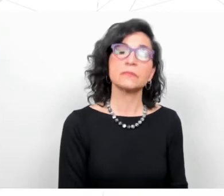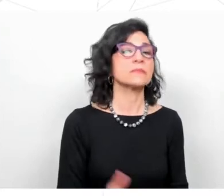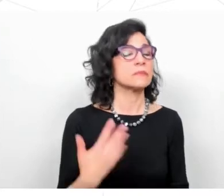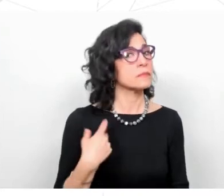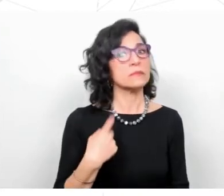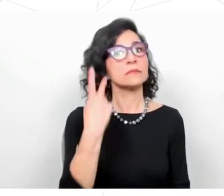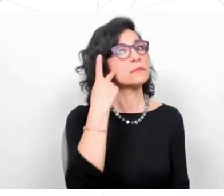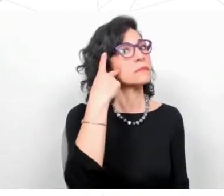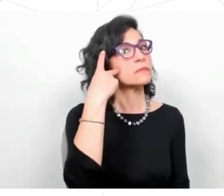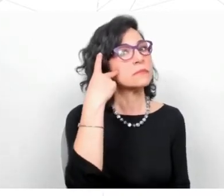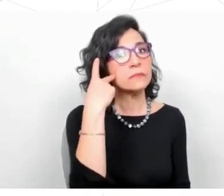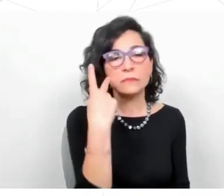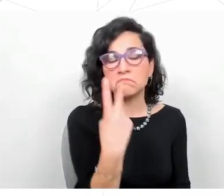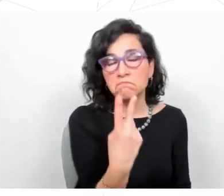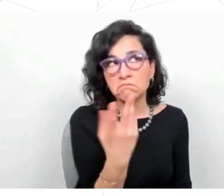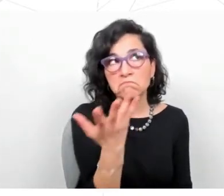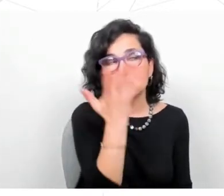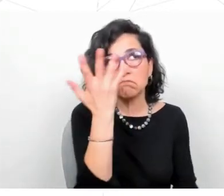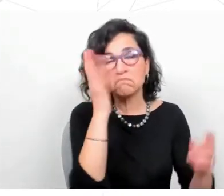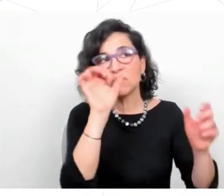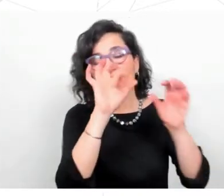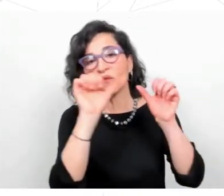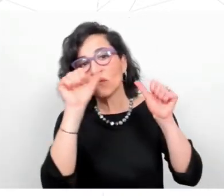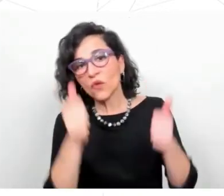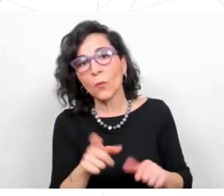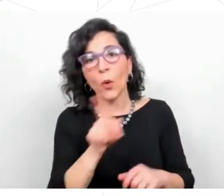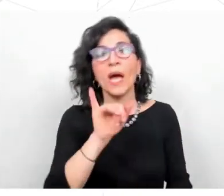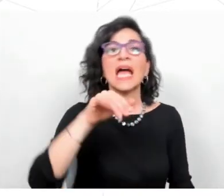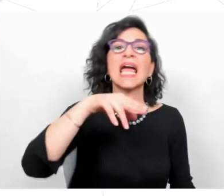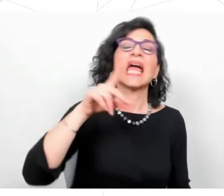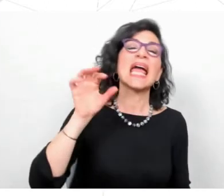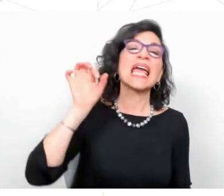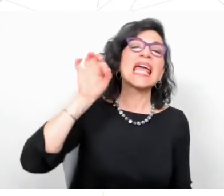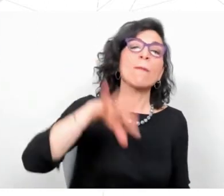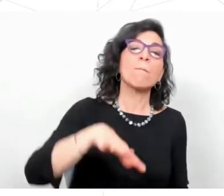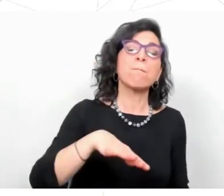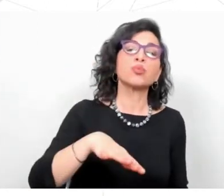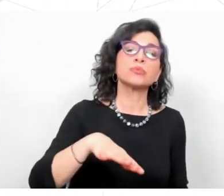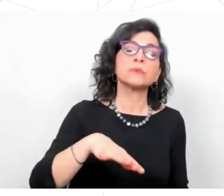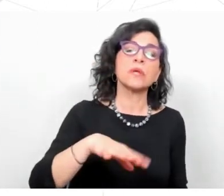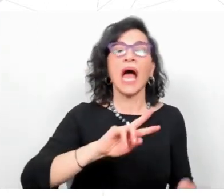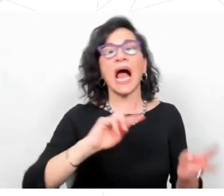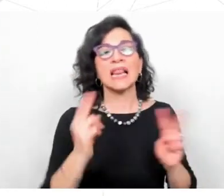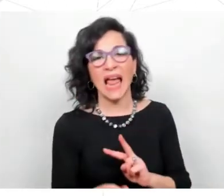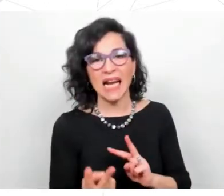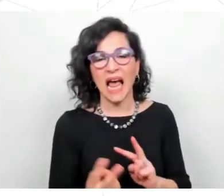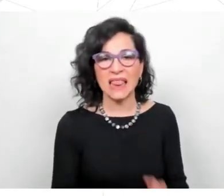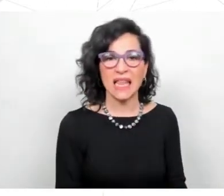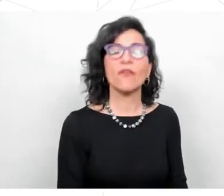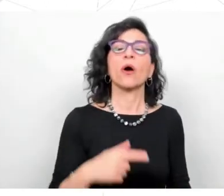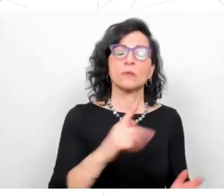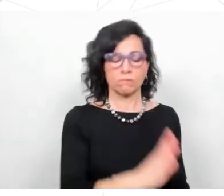what we're going to call sort of our alternate input section. And so we're going to move over to that next, and then I'll explain more from there.